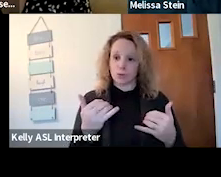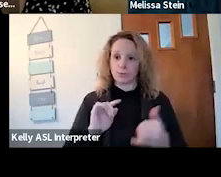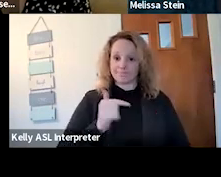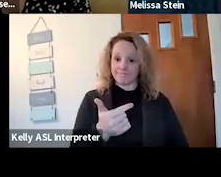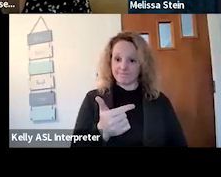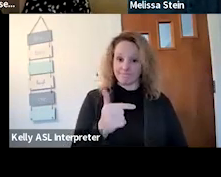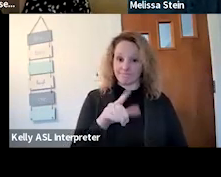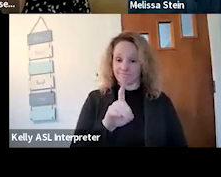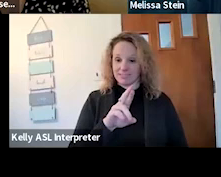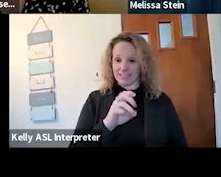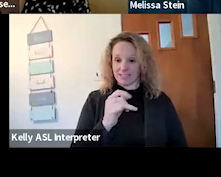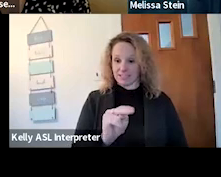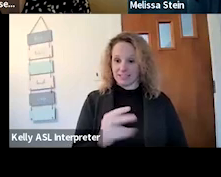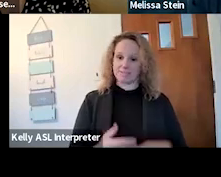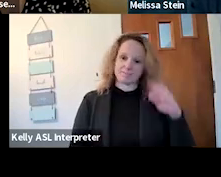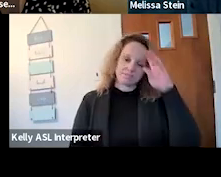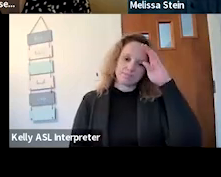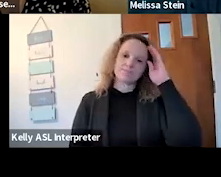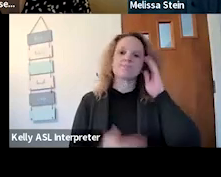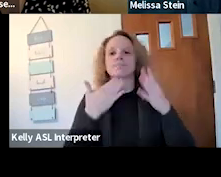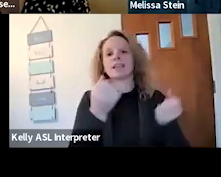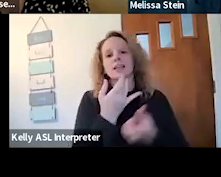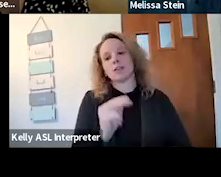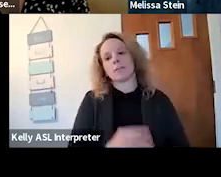Stein. Thank you so much, John.